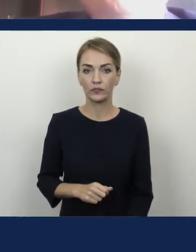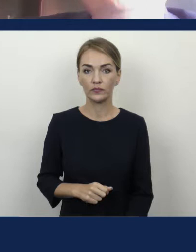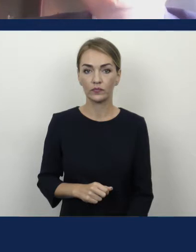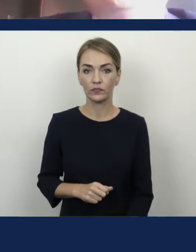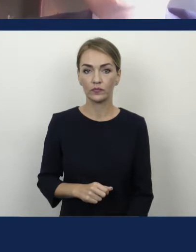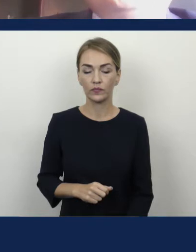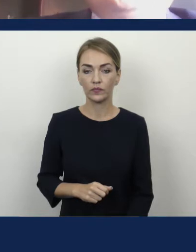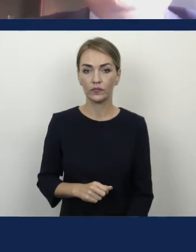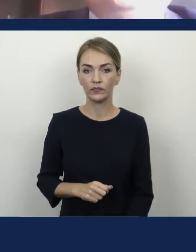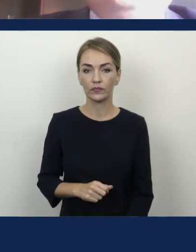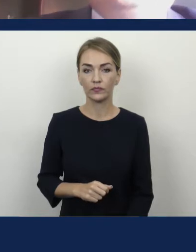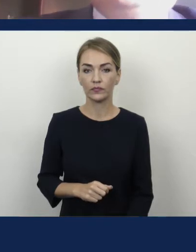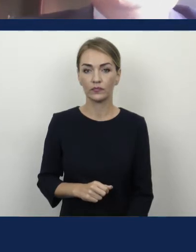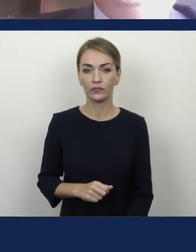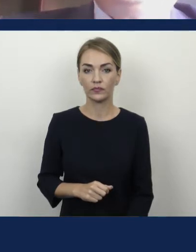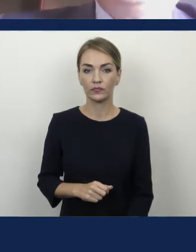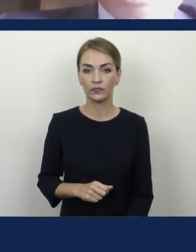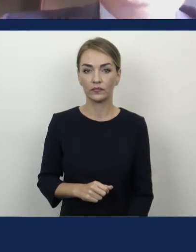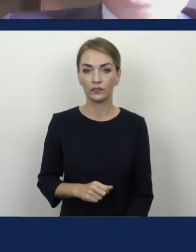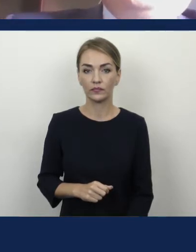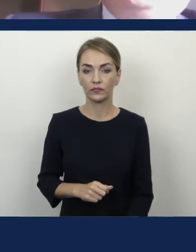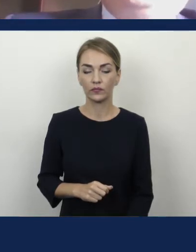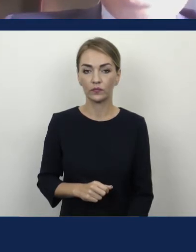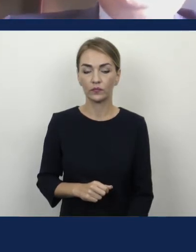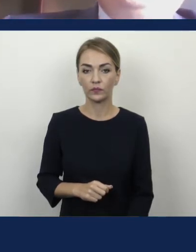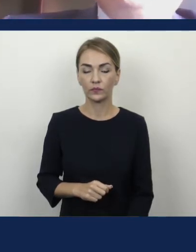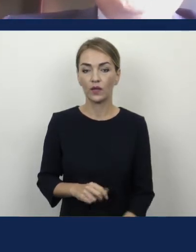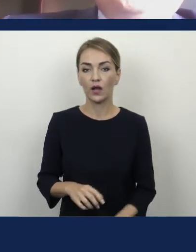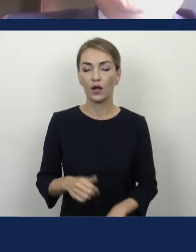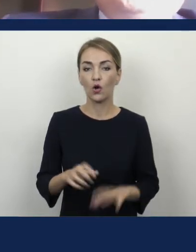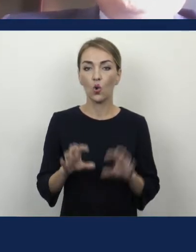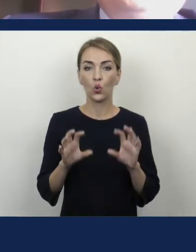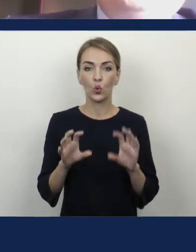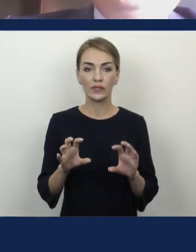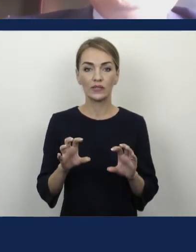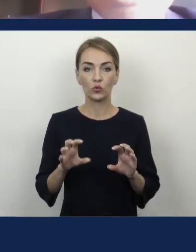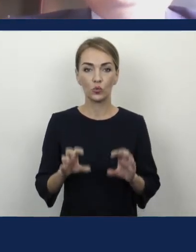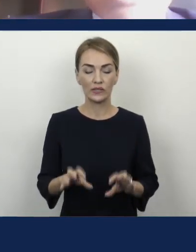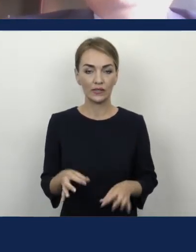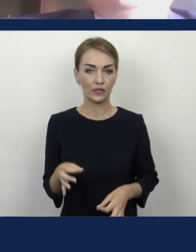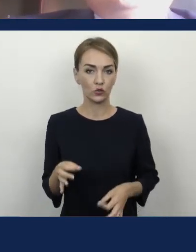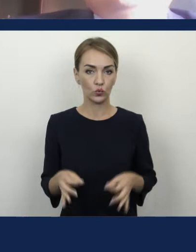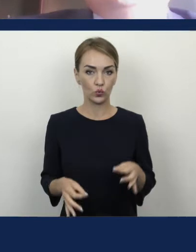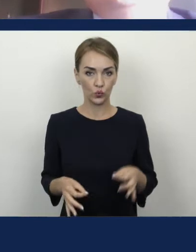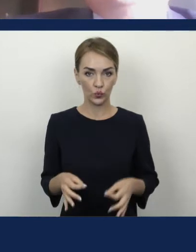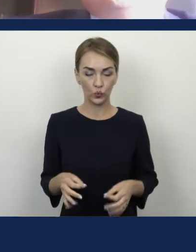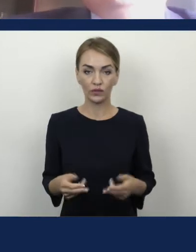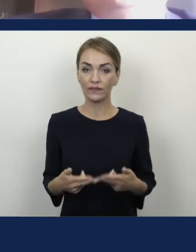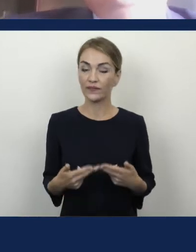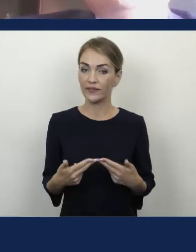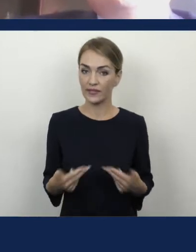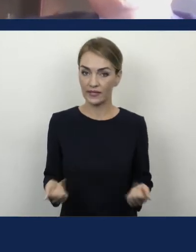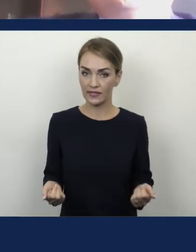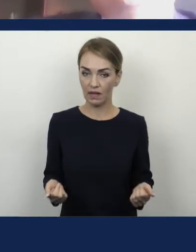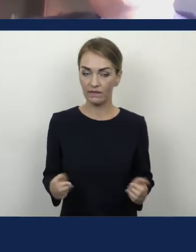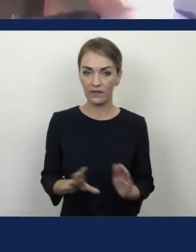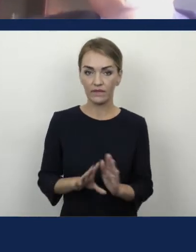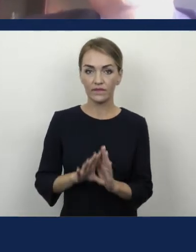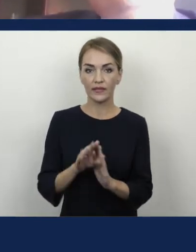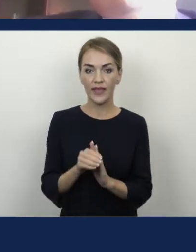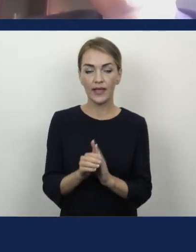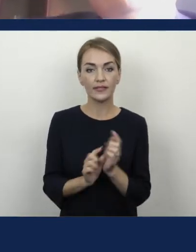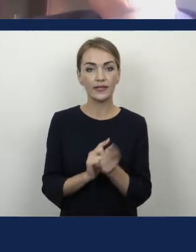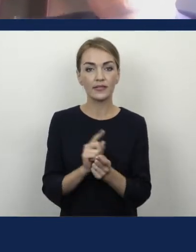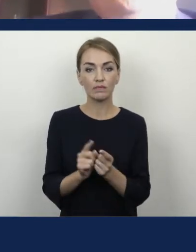The Constitutional Court considered an amendment of constitutional provisions to